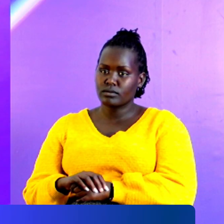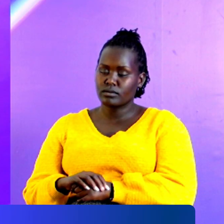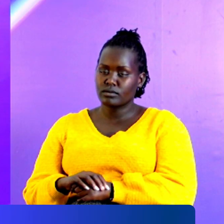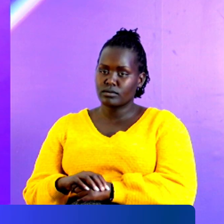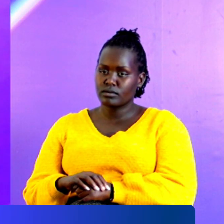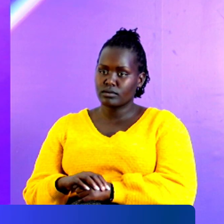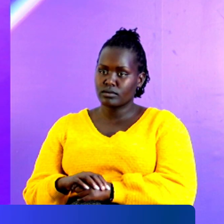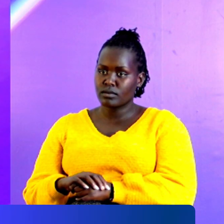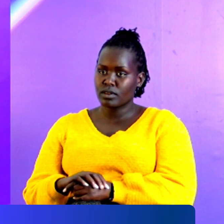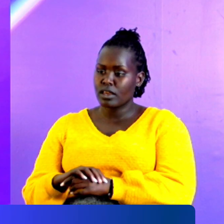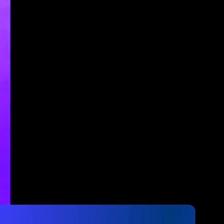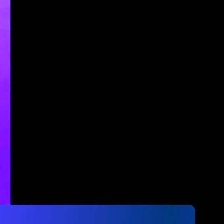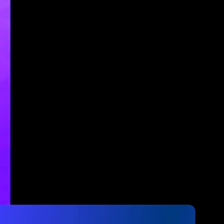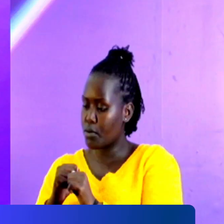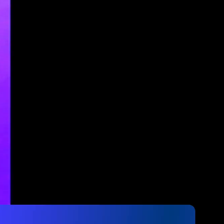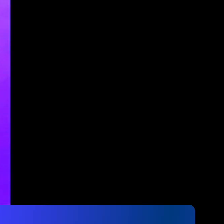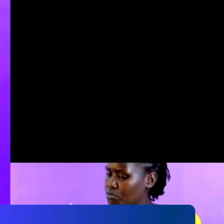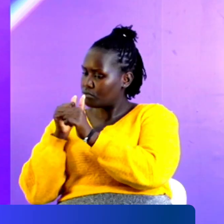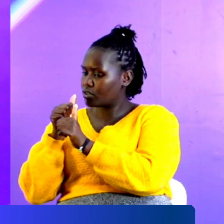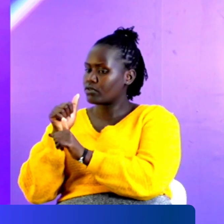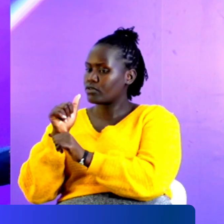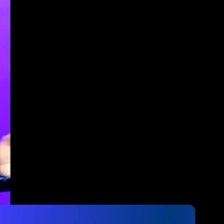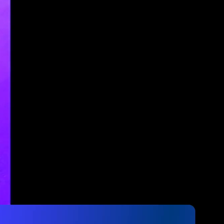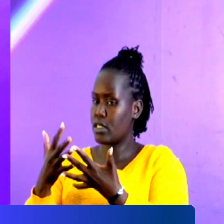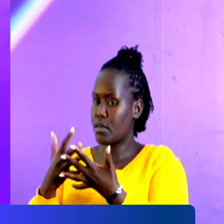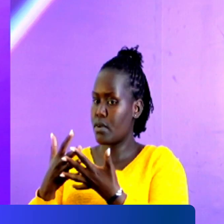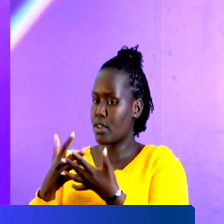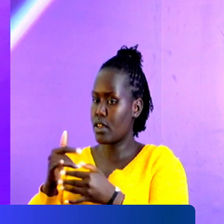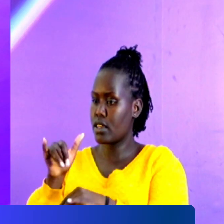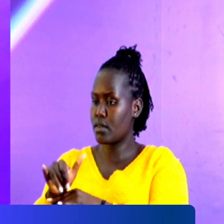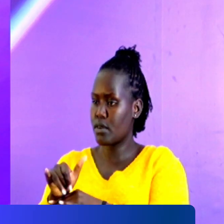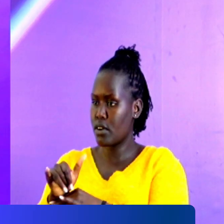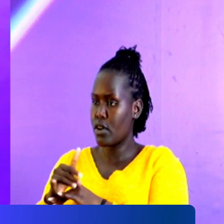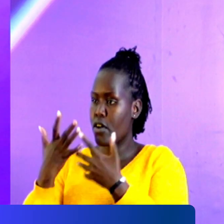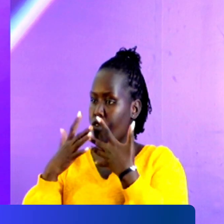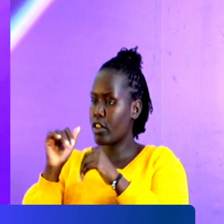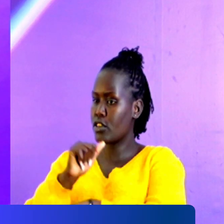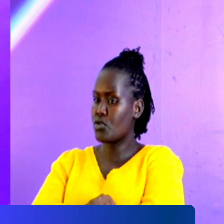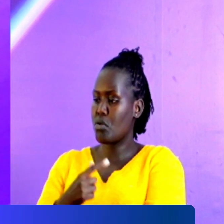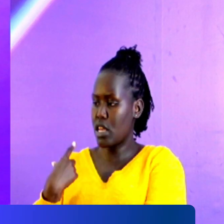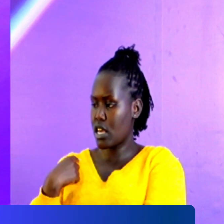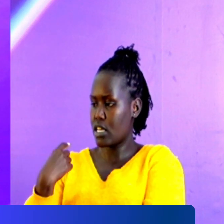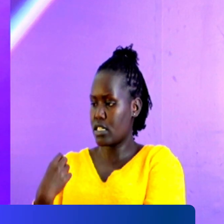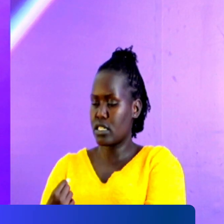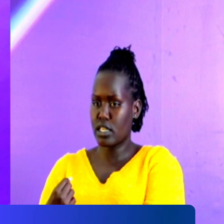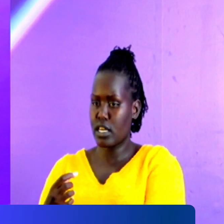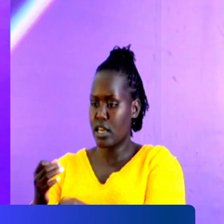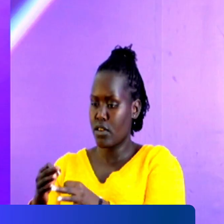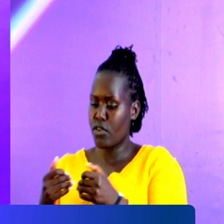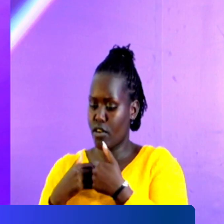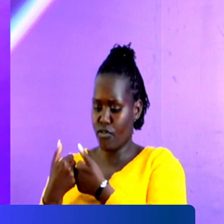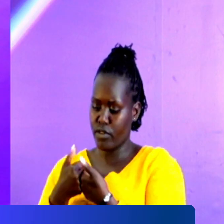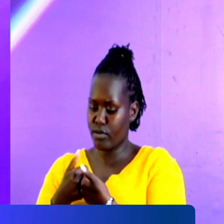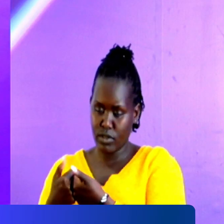Aushikiki. Yeah. Huwezi kataa kitu kama and you are a young person who just left school the other day. You're struggling. Kuna struggles zako pia wewe. You have your struggles, you're